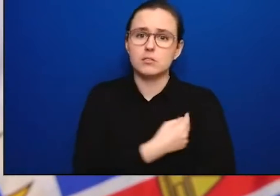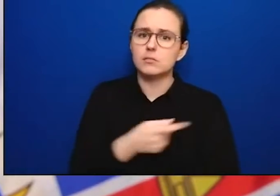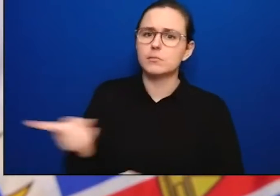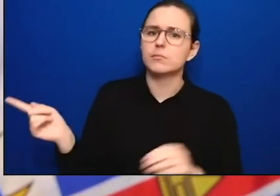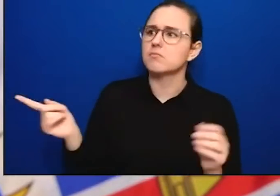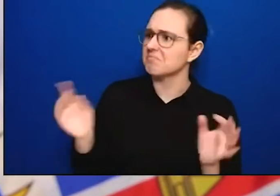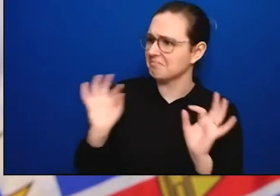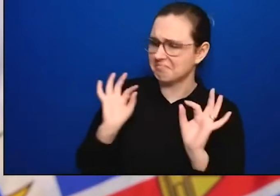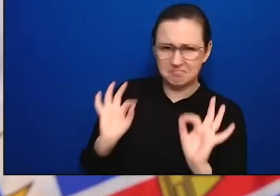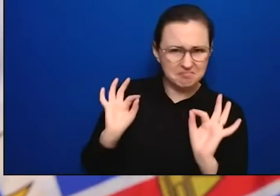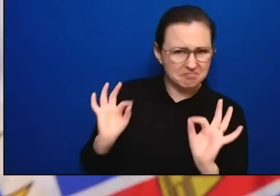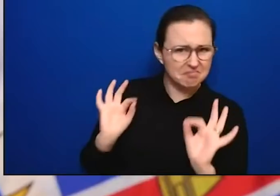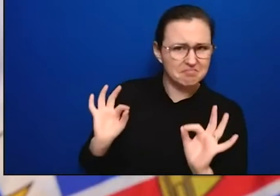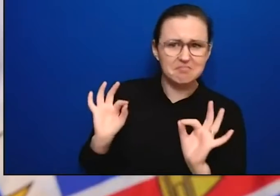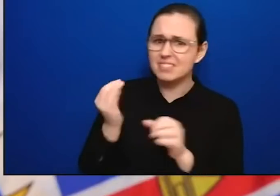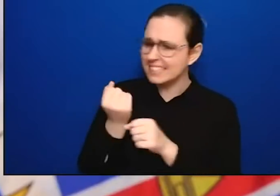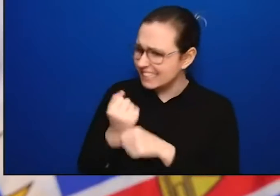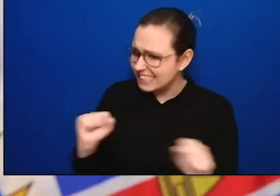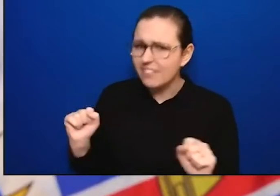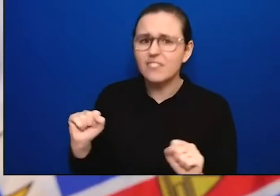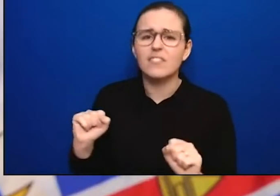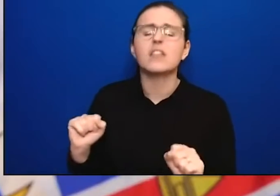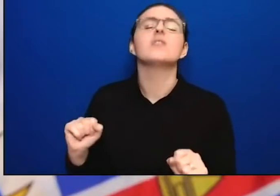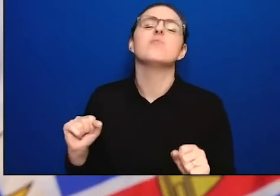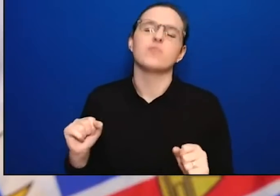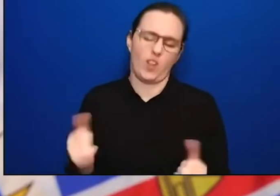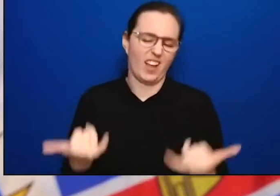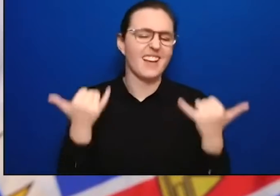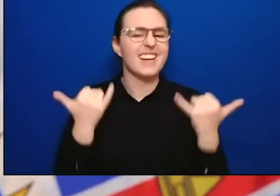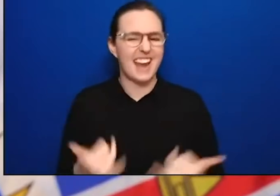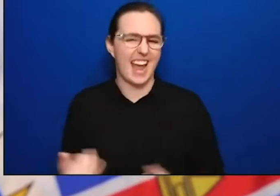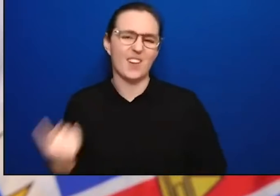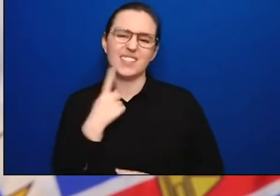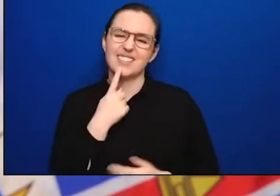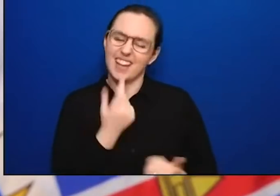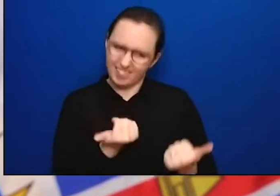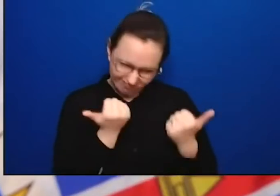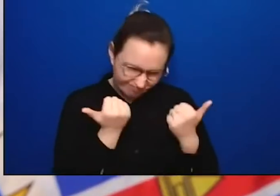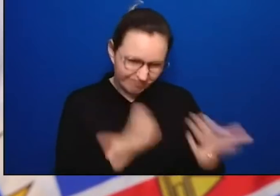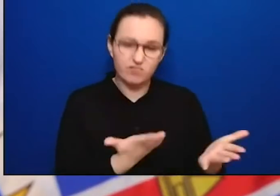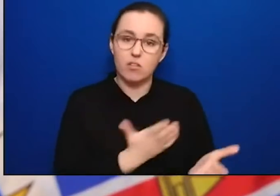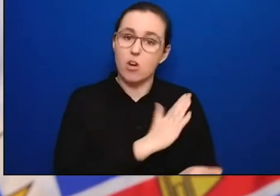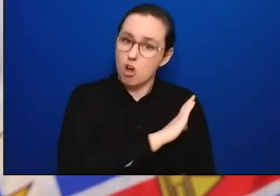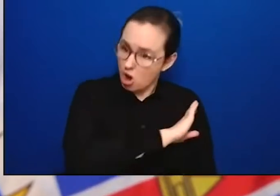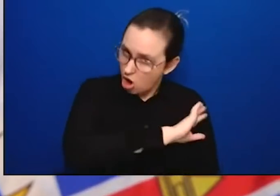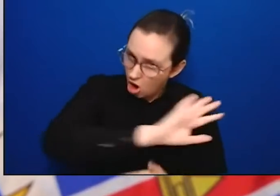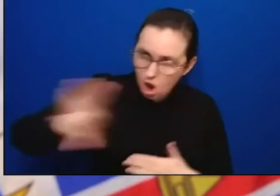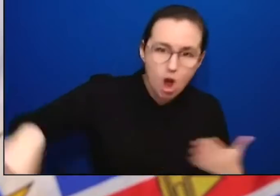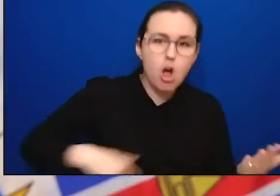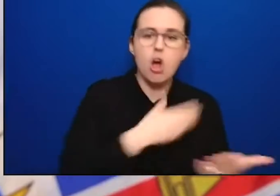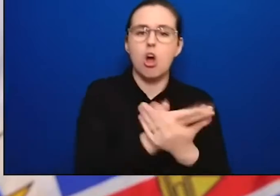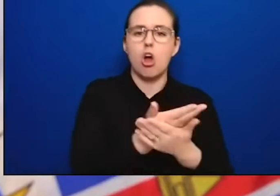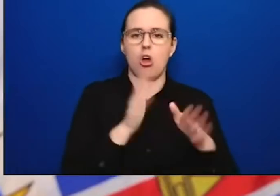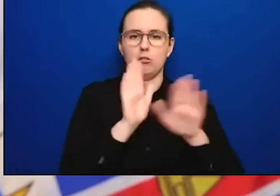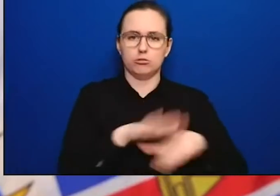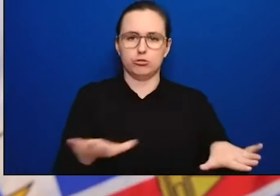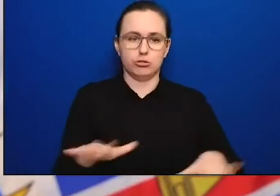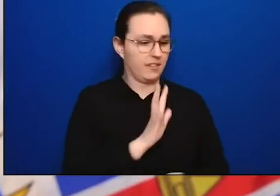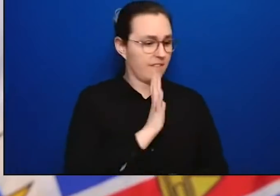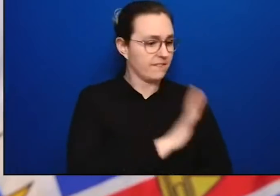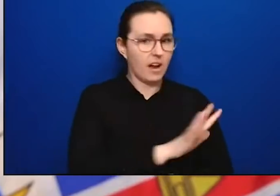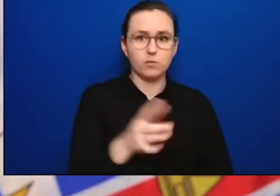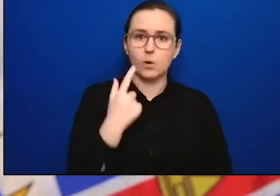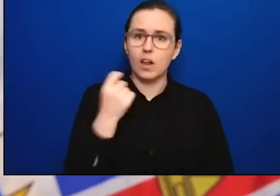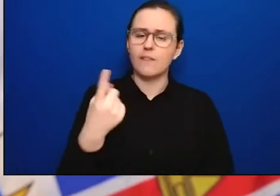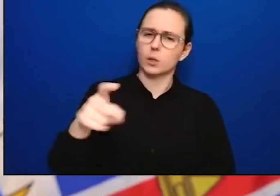through vaccination. And so they have strengthened the recommendation to say that all children 5 to